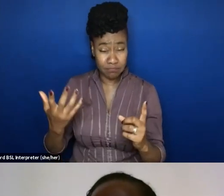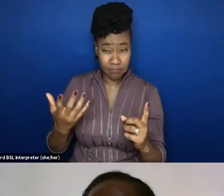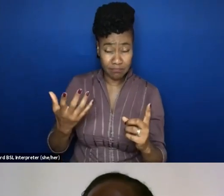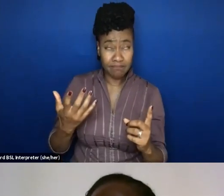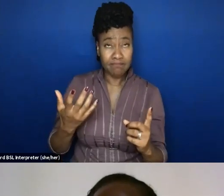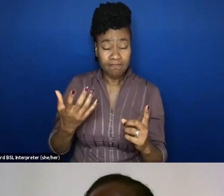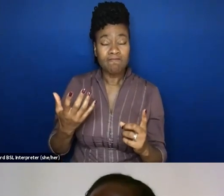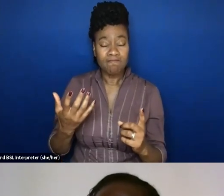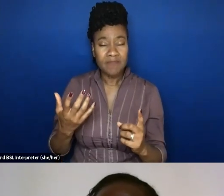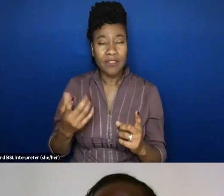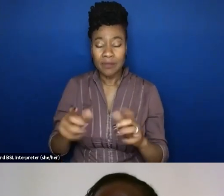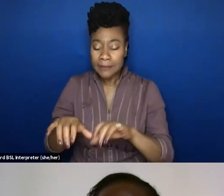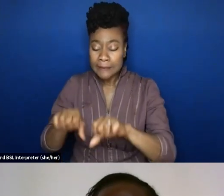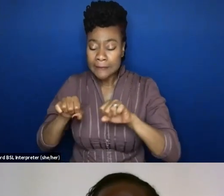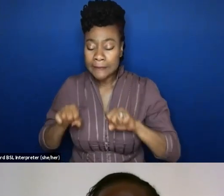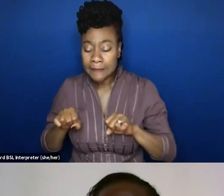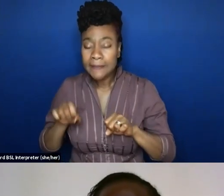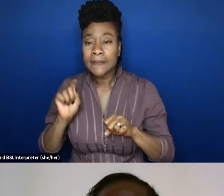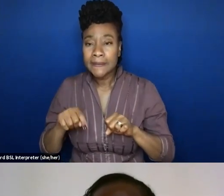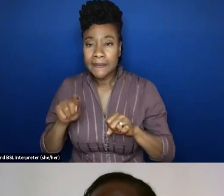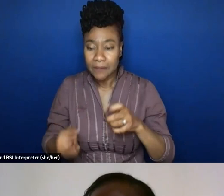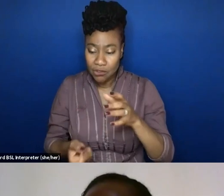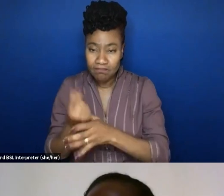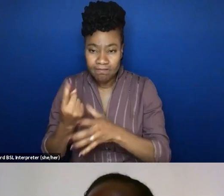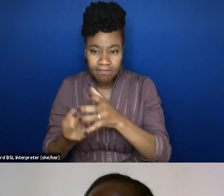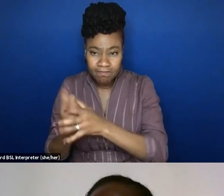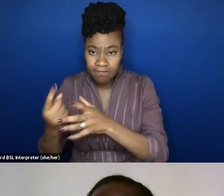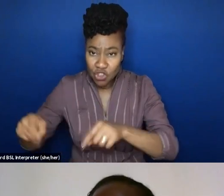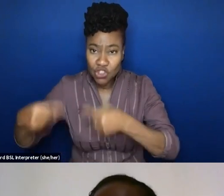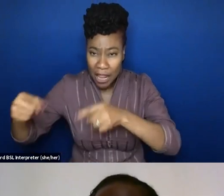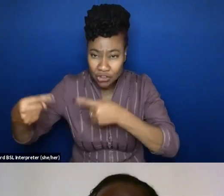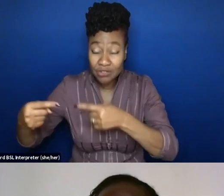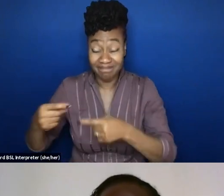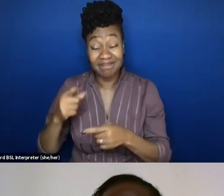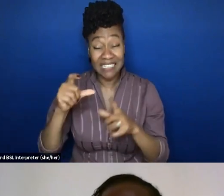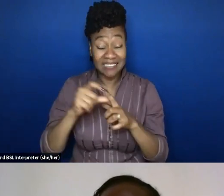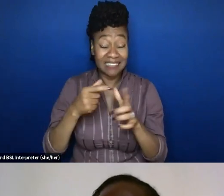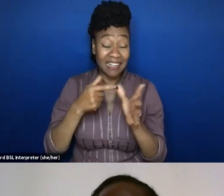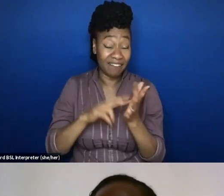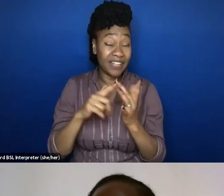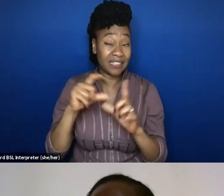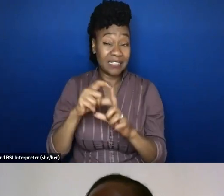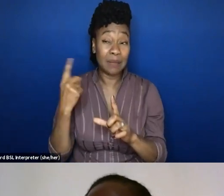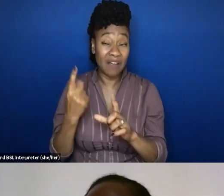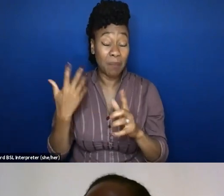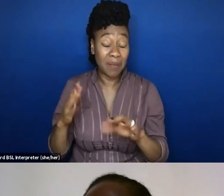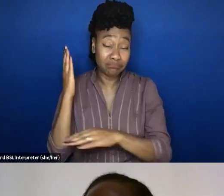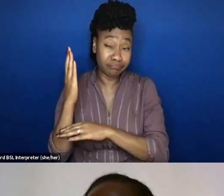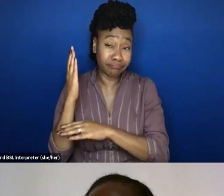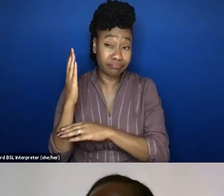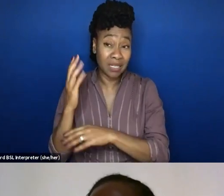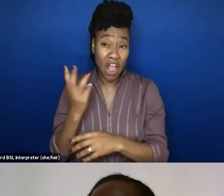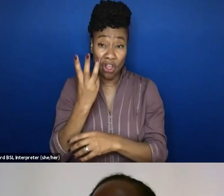persist, the challenges that David has spoken about and how they still manifest sort of 30 years